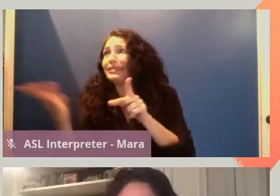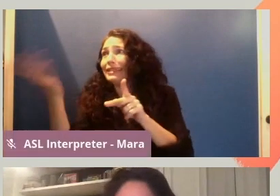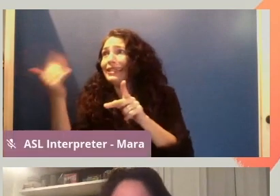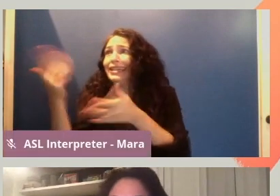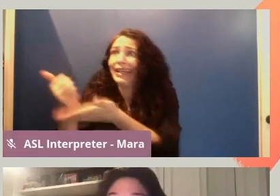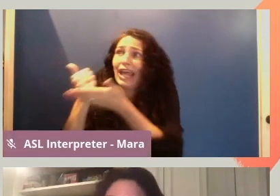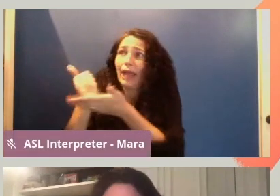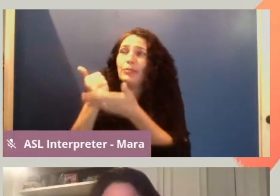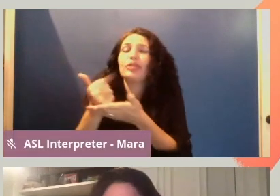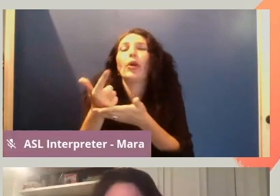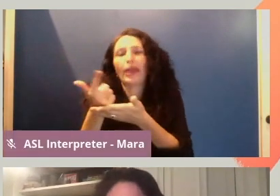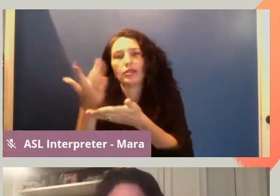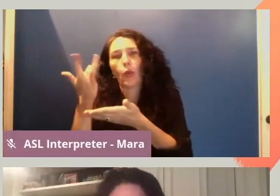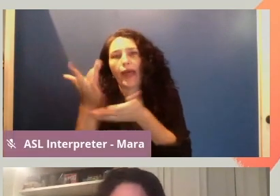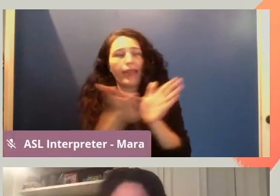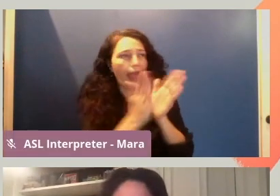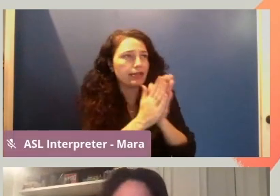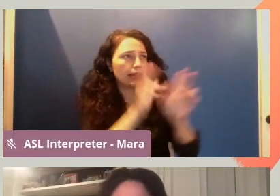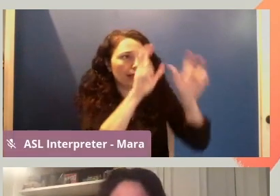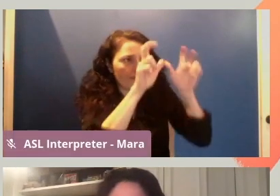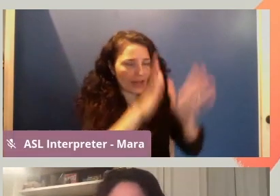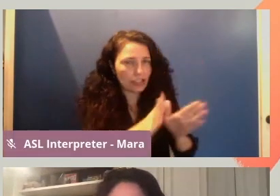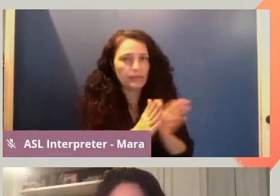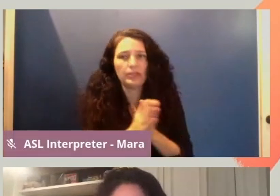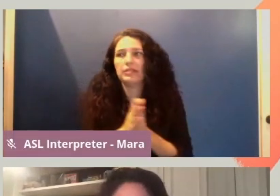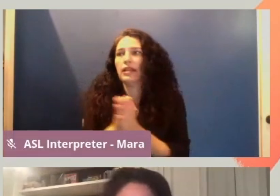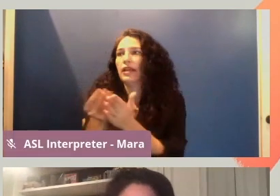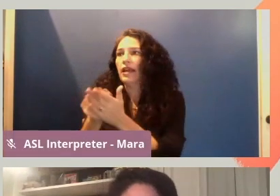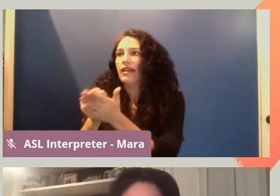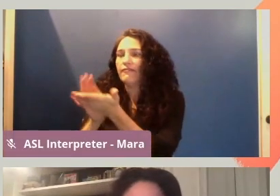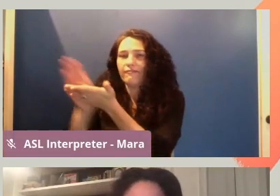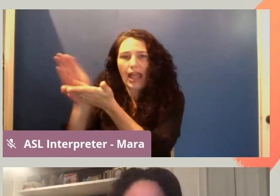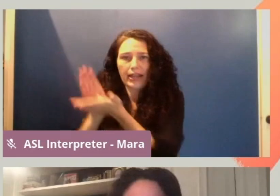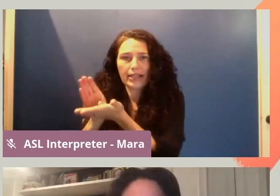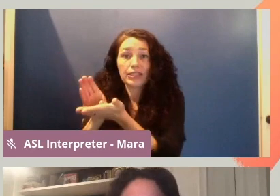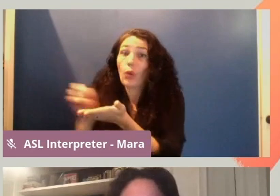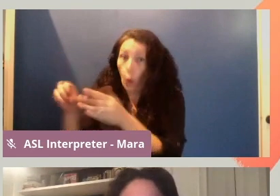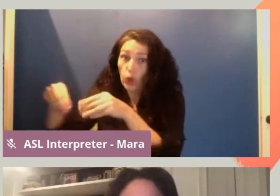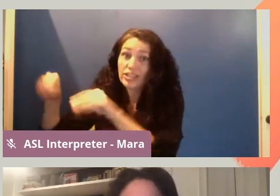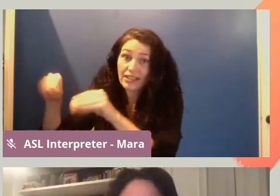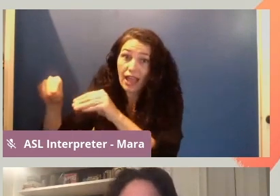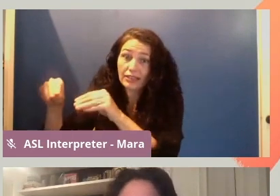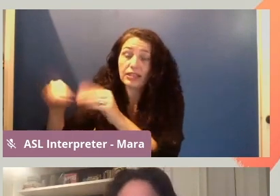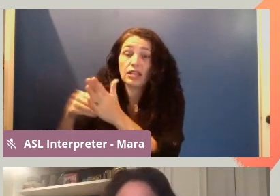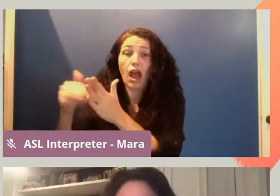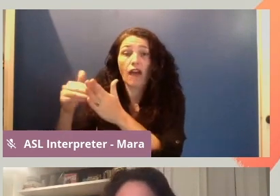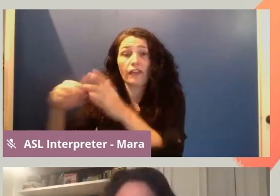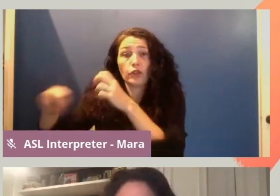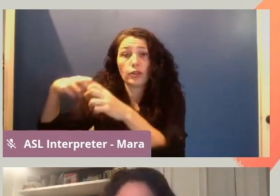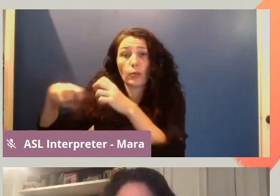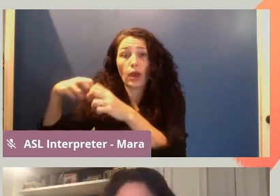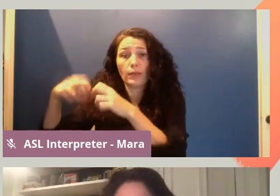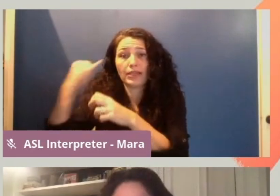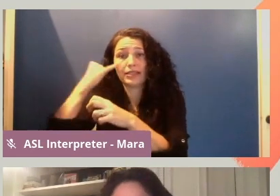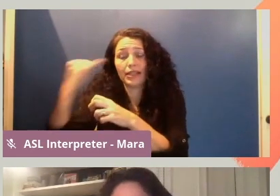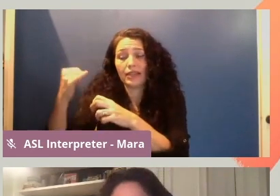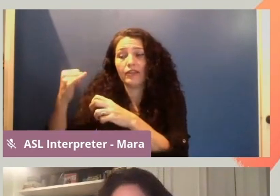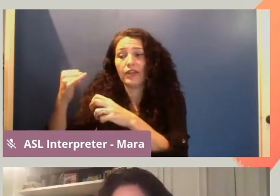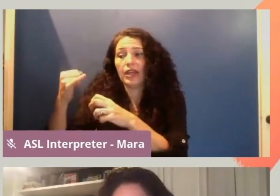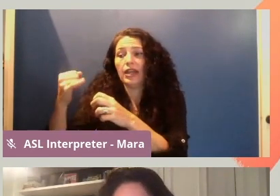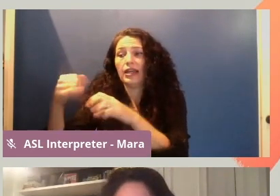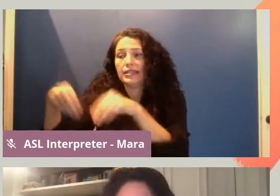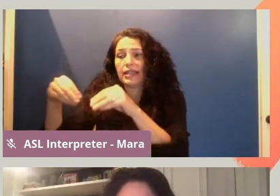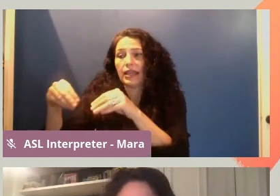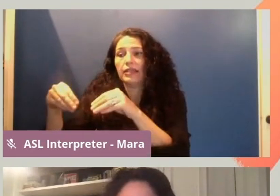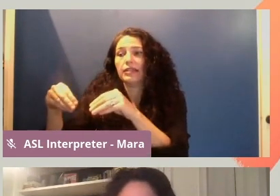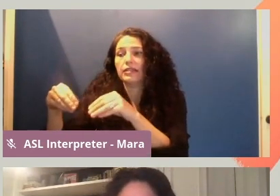investment financing and or to sales. And this is where we run into a problem. So if a film is financed with recoupable funding, and the